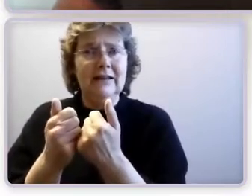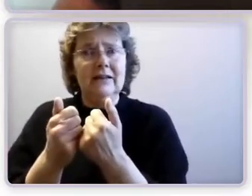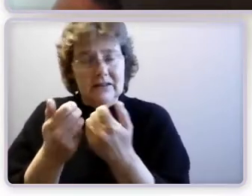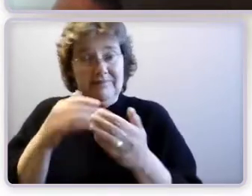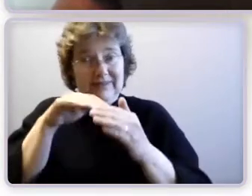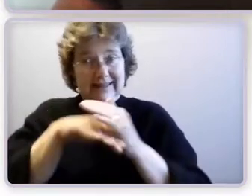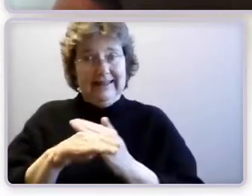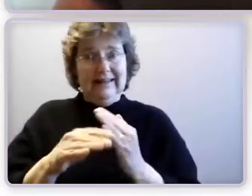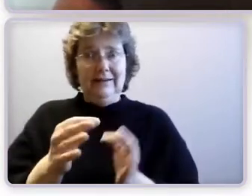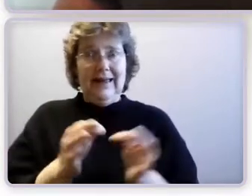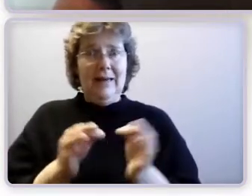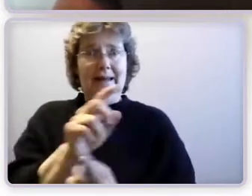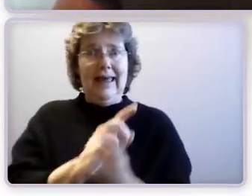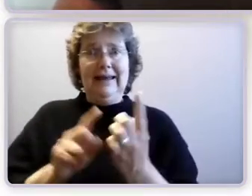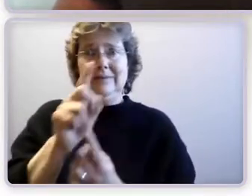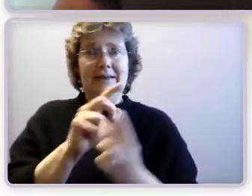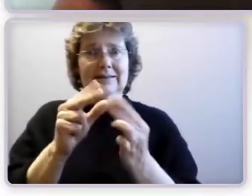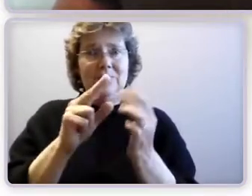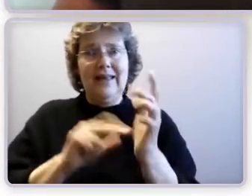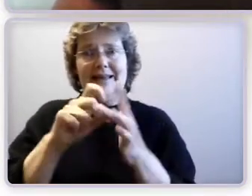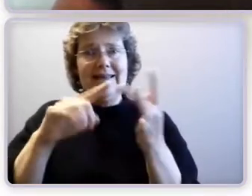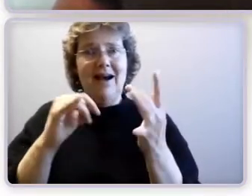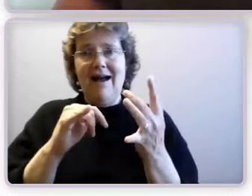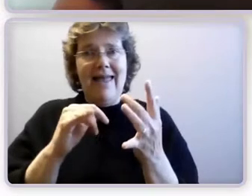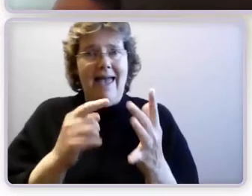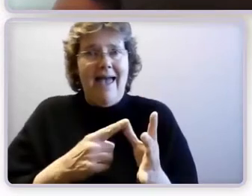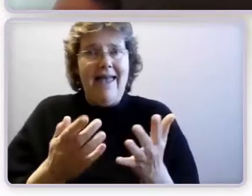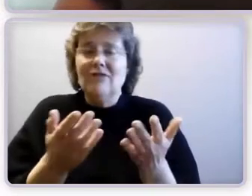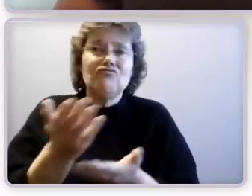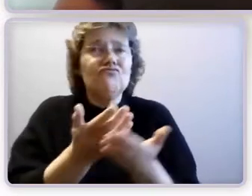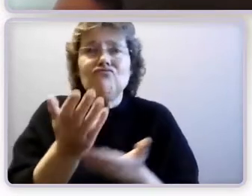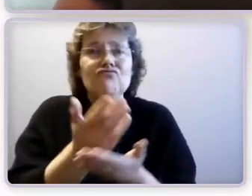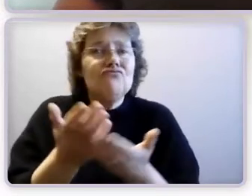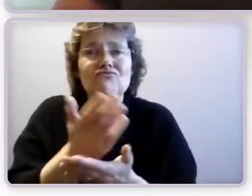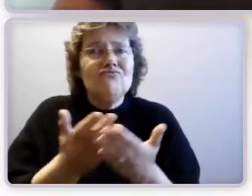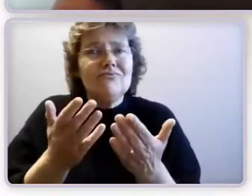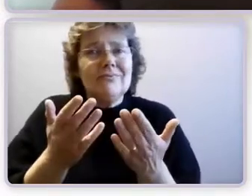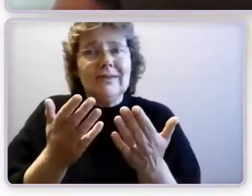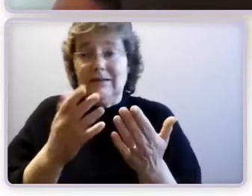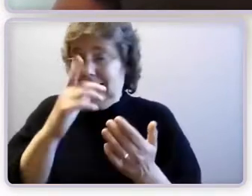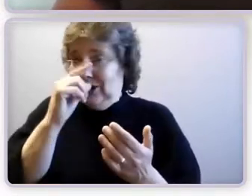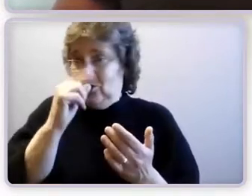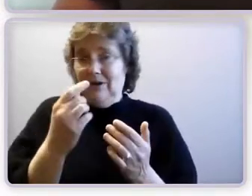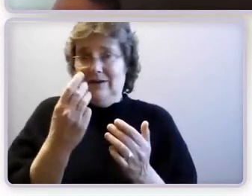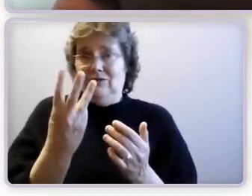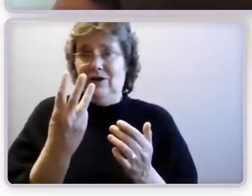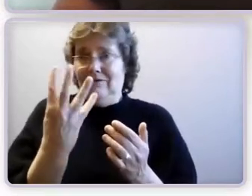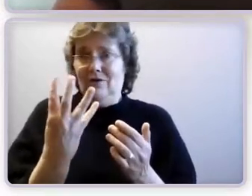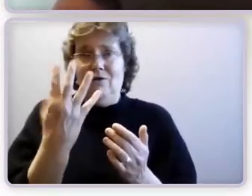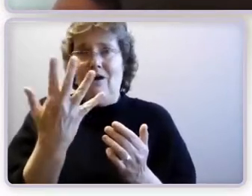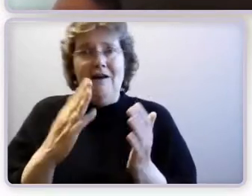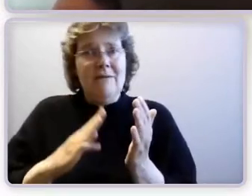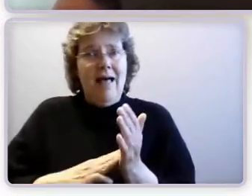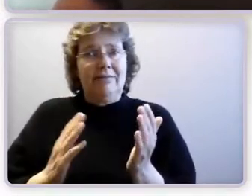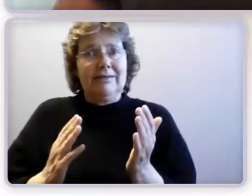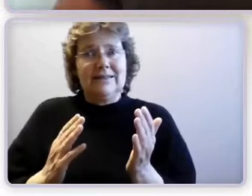well. That might be disadvantageous because it might take, you know, 3, 4, 5 months, in which time the person will, you